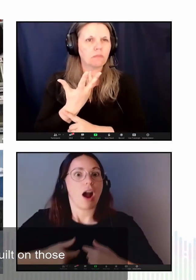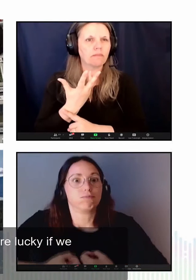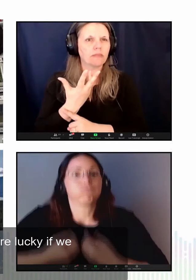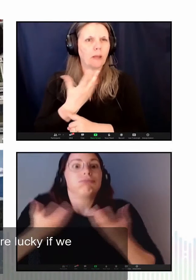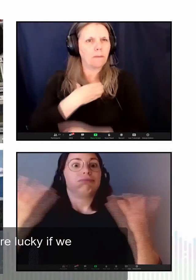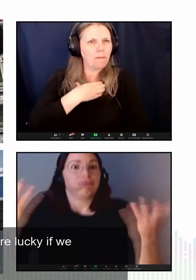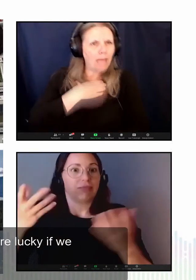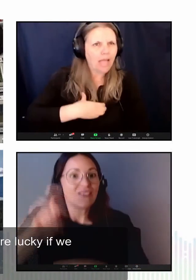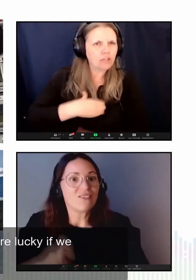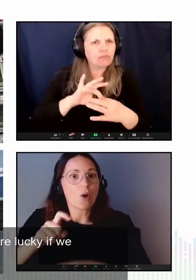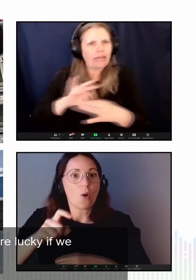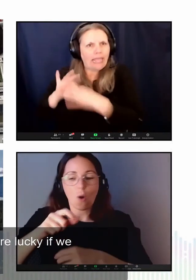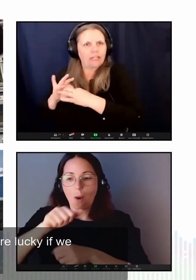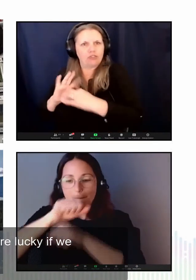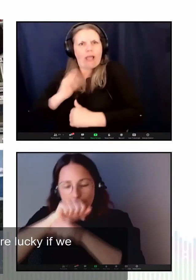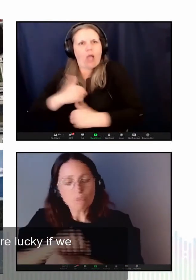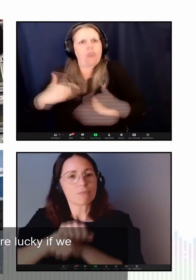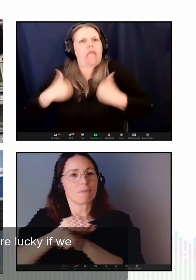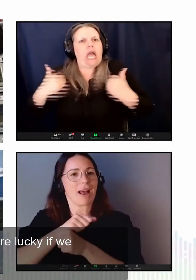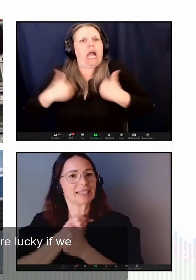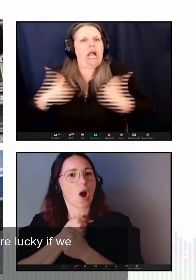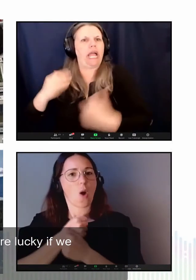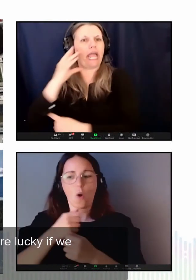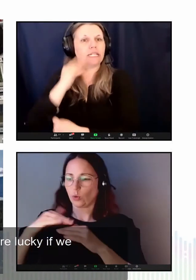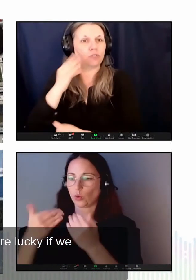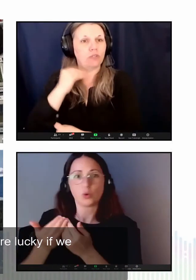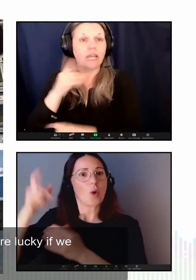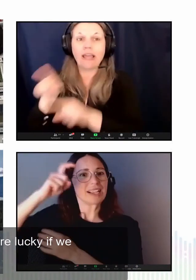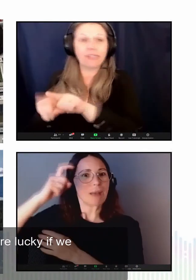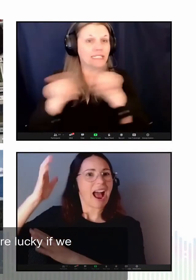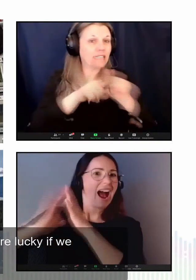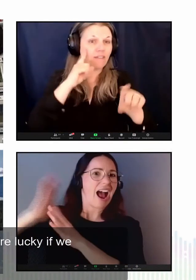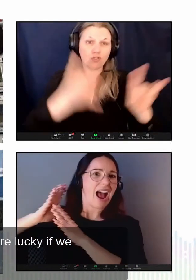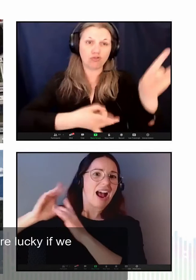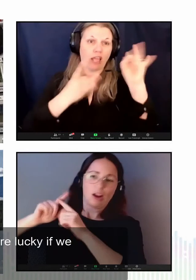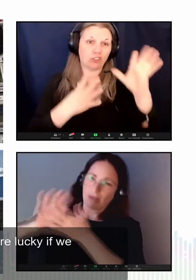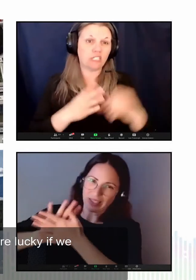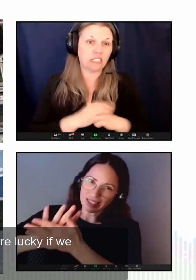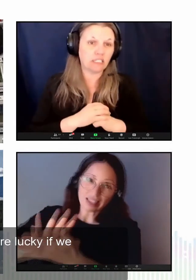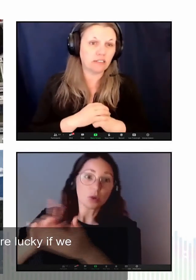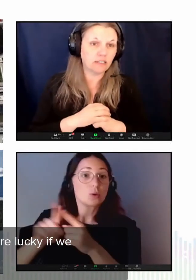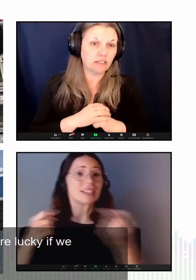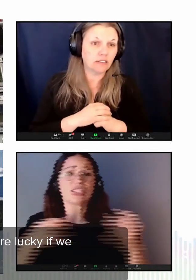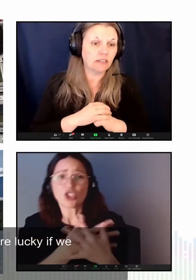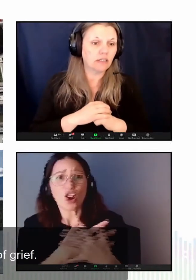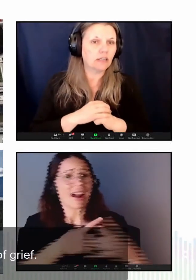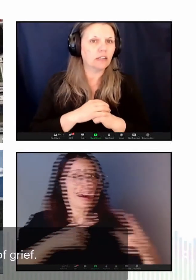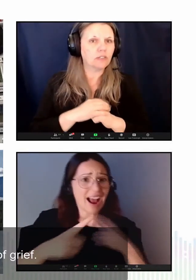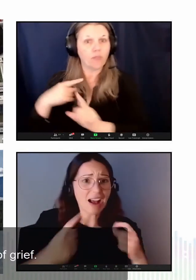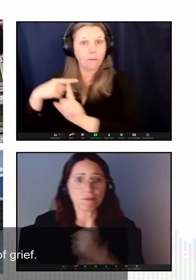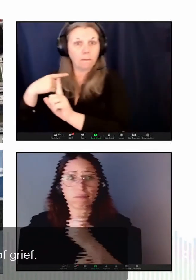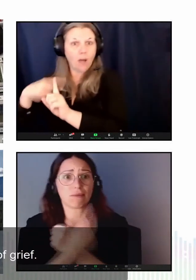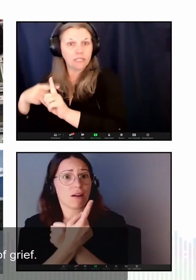those experiences. So are our tragedies. We're lucky if we have those things that save us, because not all